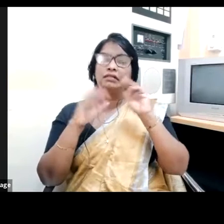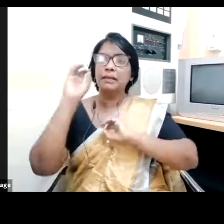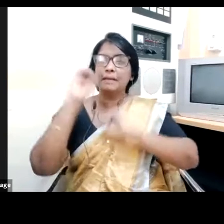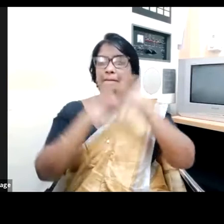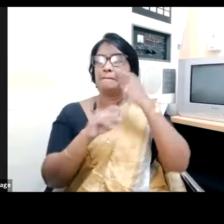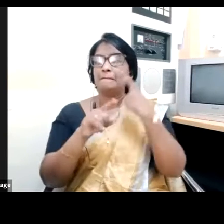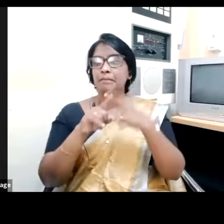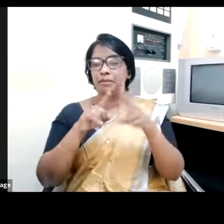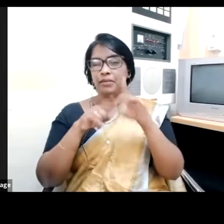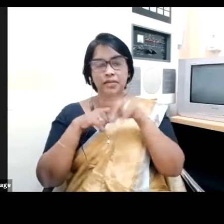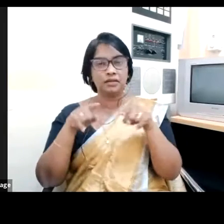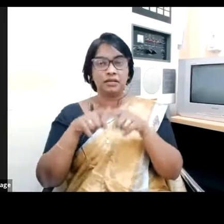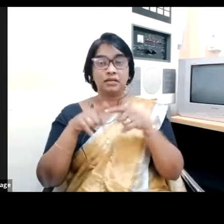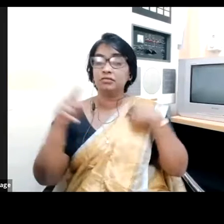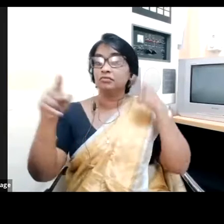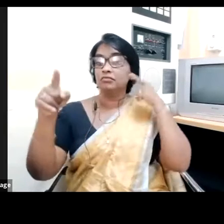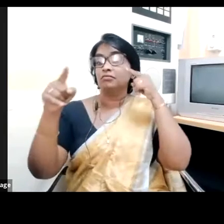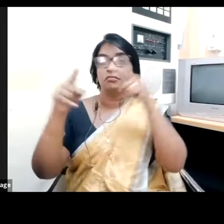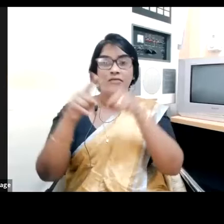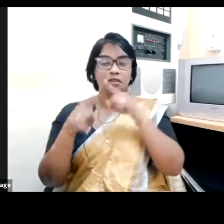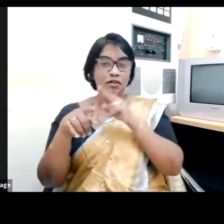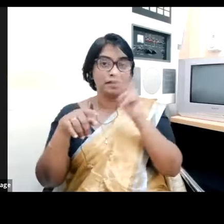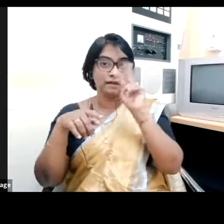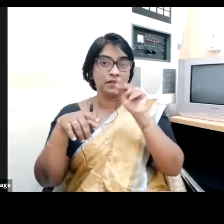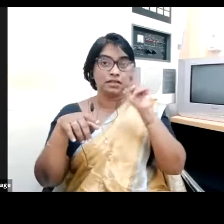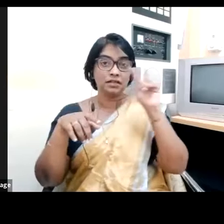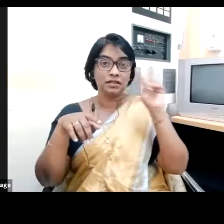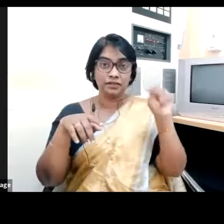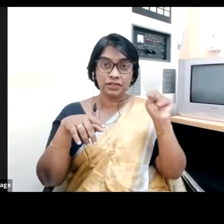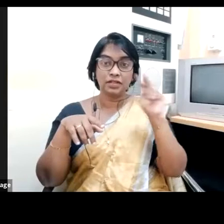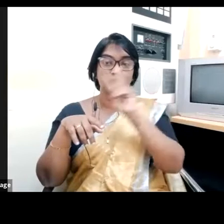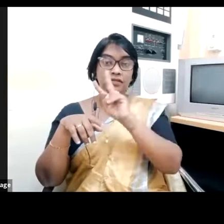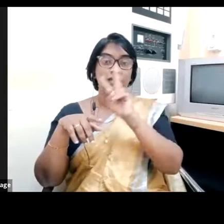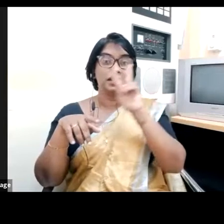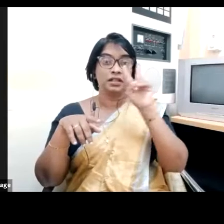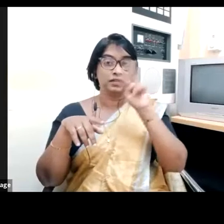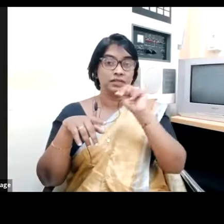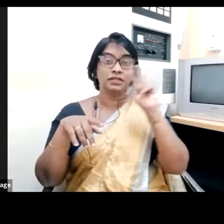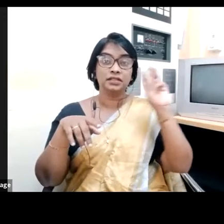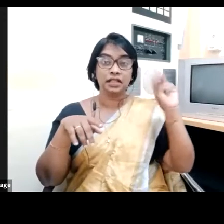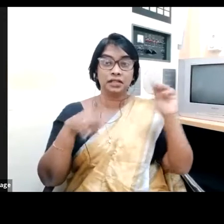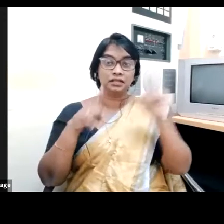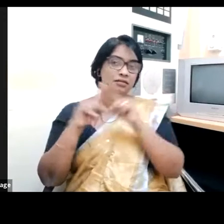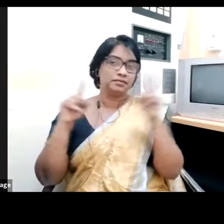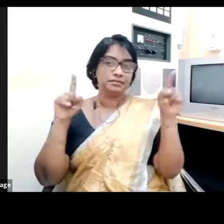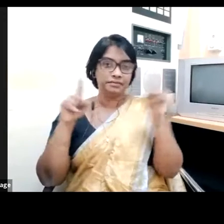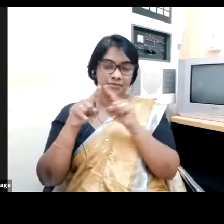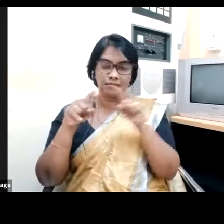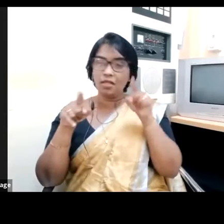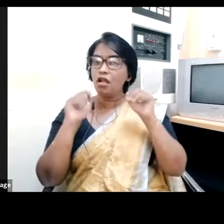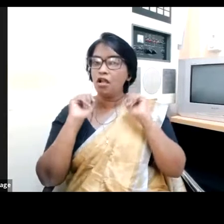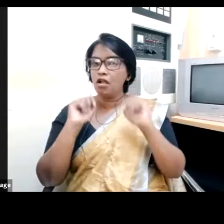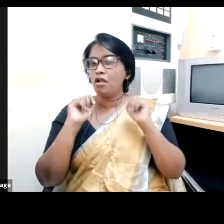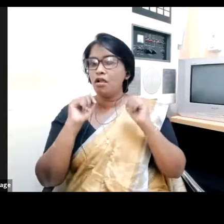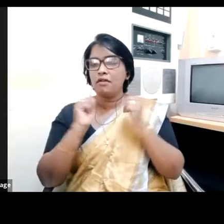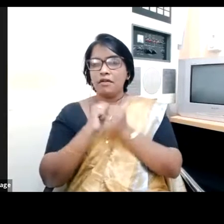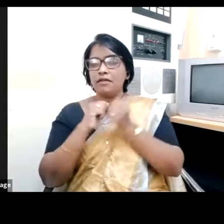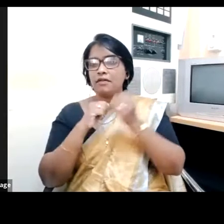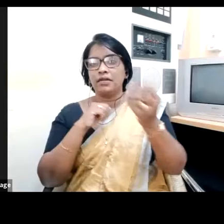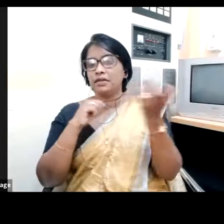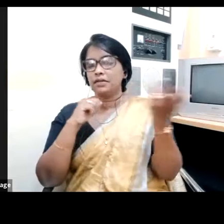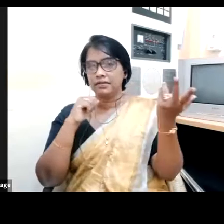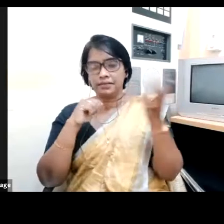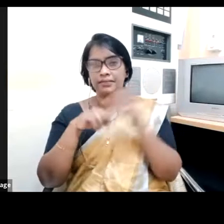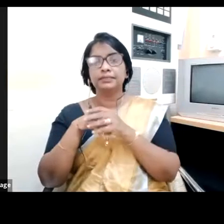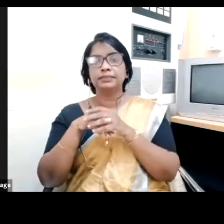and 2030. So what are we doing about this? My next two panelists are from the private